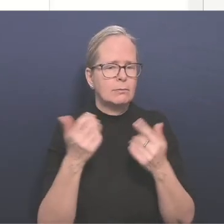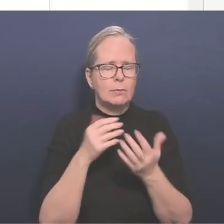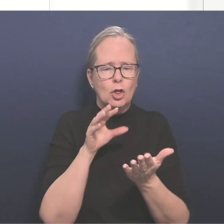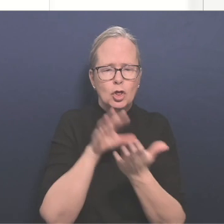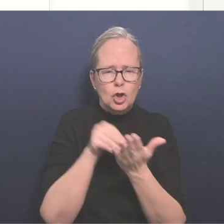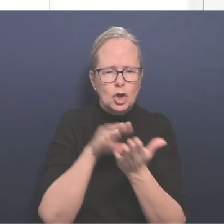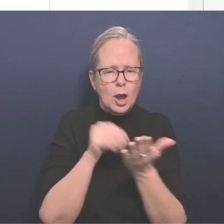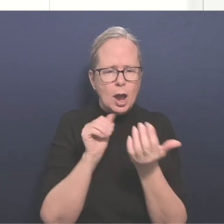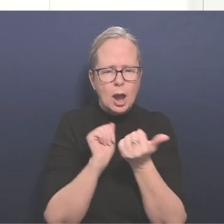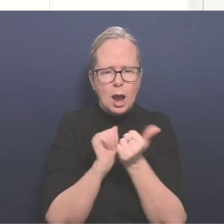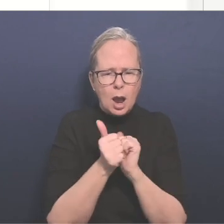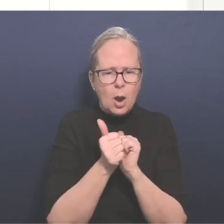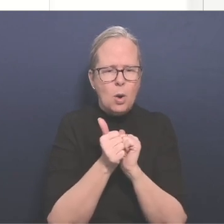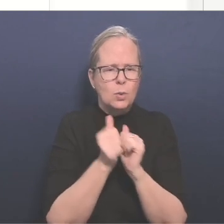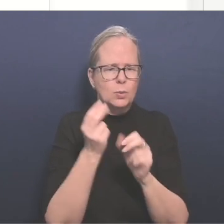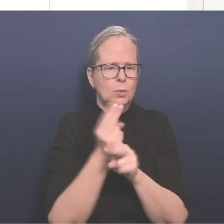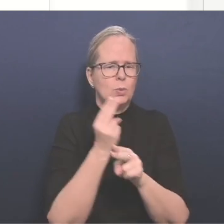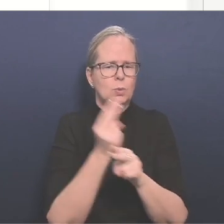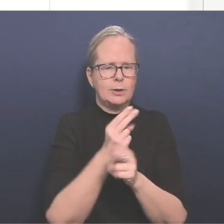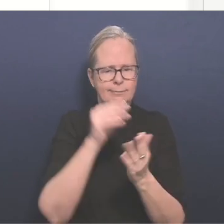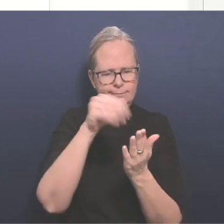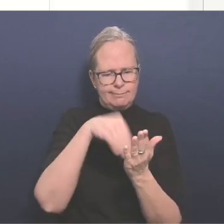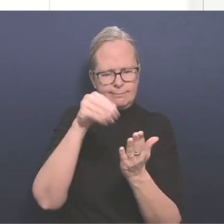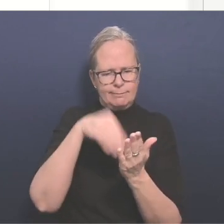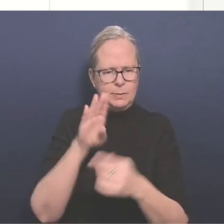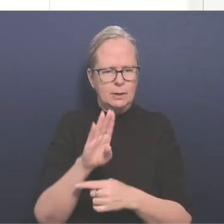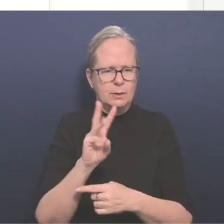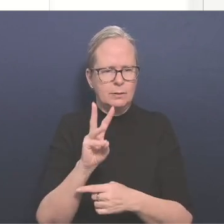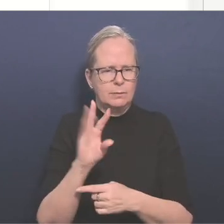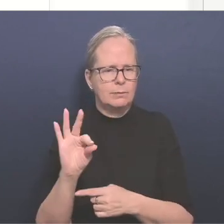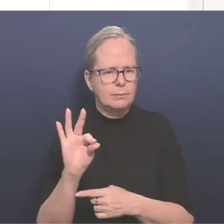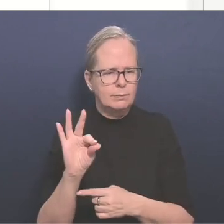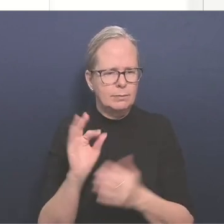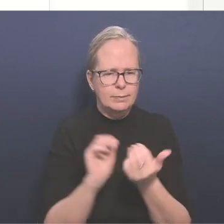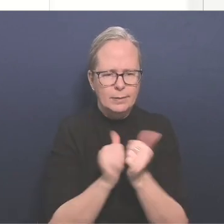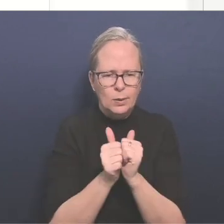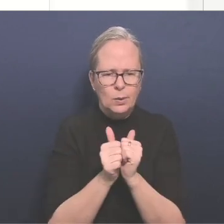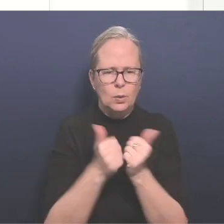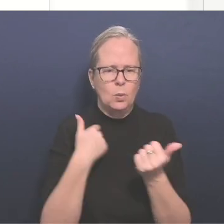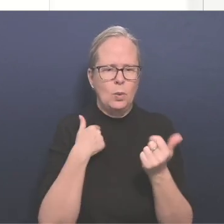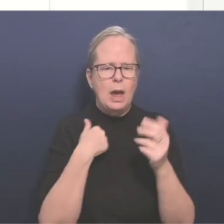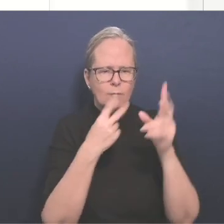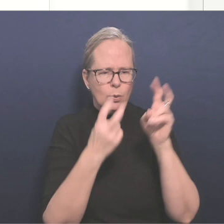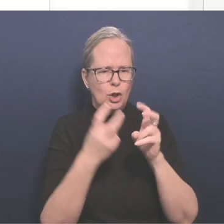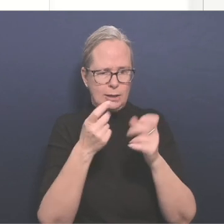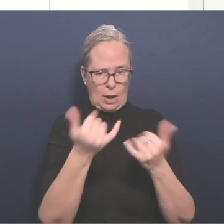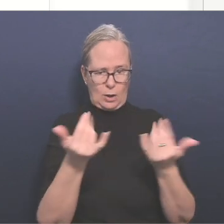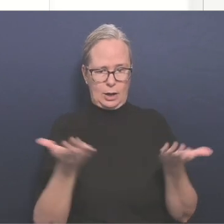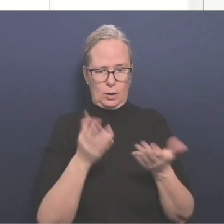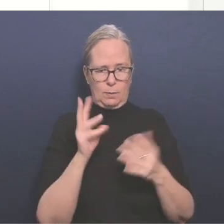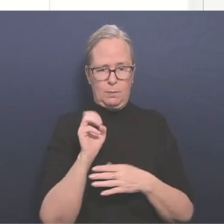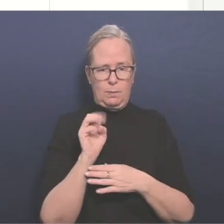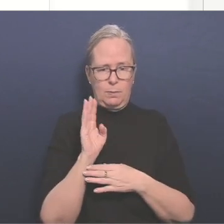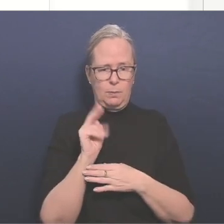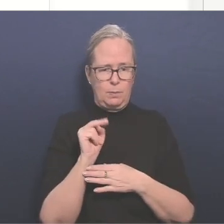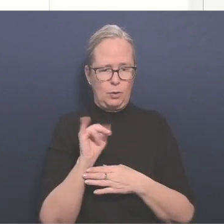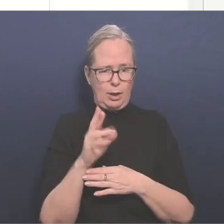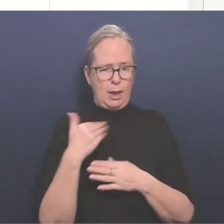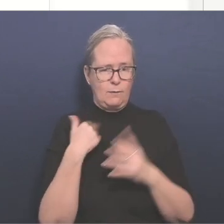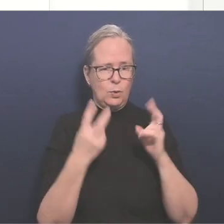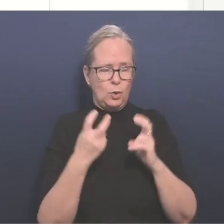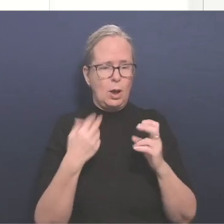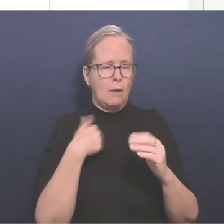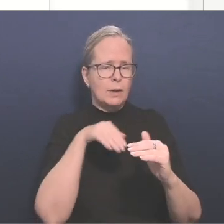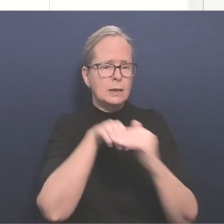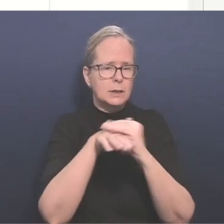leaving school, just had a baby or having a baby, or just moved to Canada, that's a newcomer. So depending on